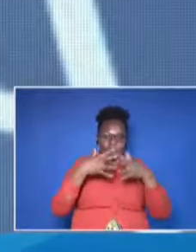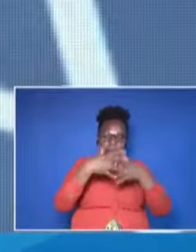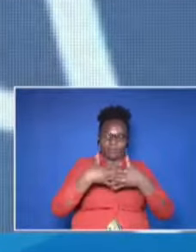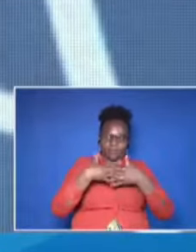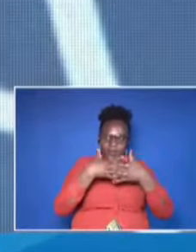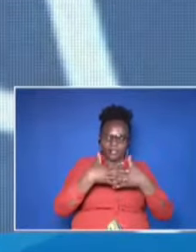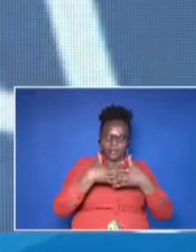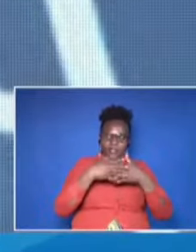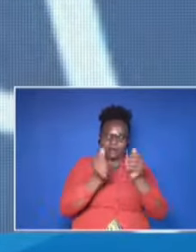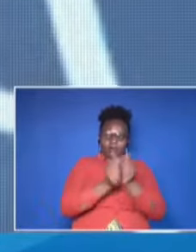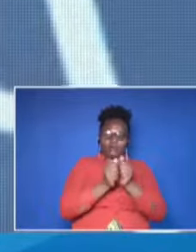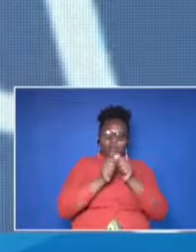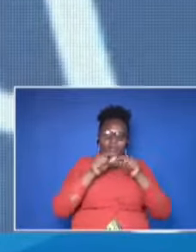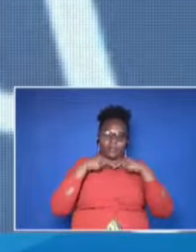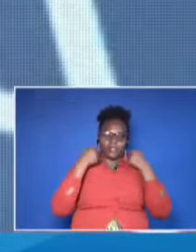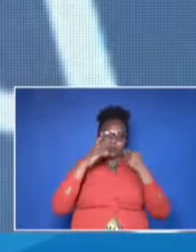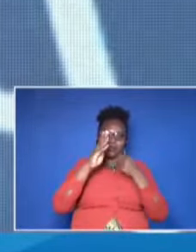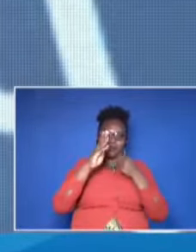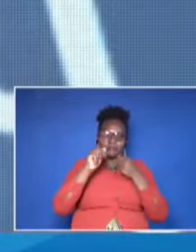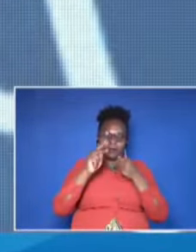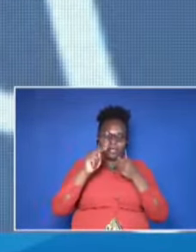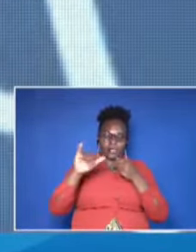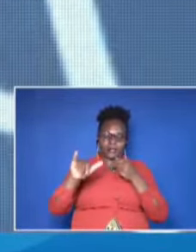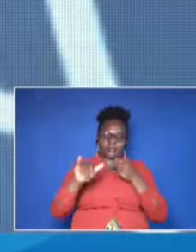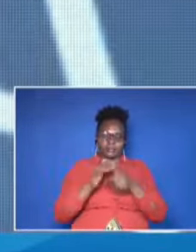came together with the man of God Pastor